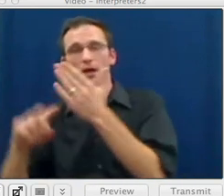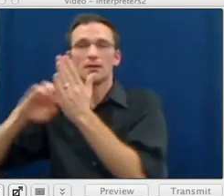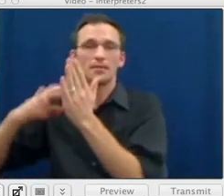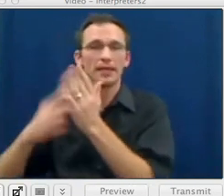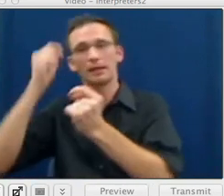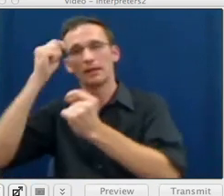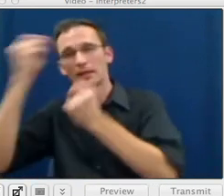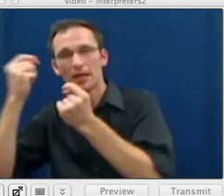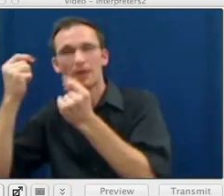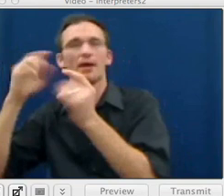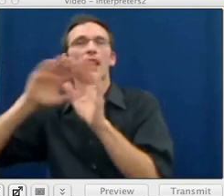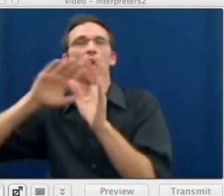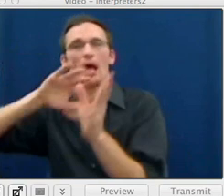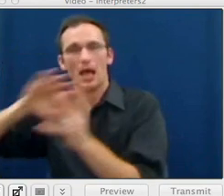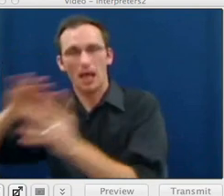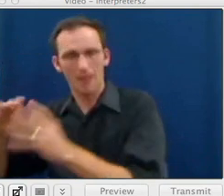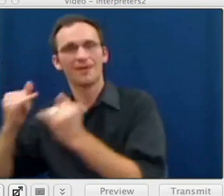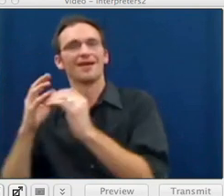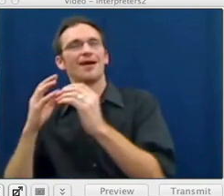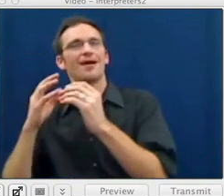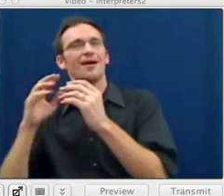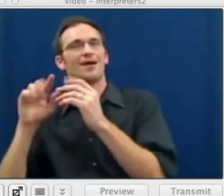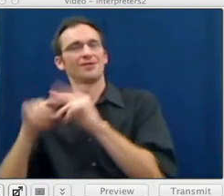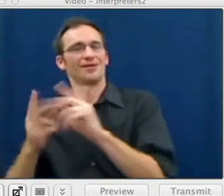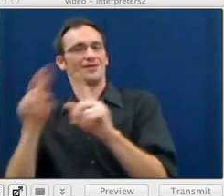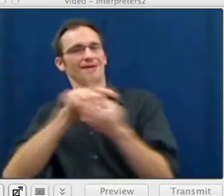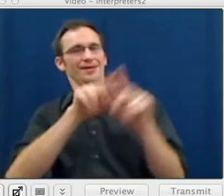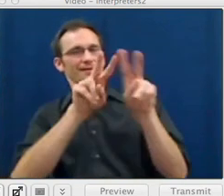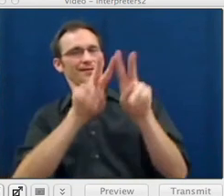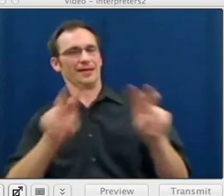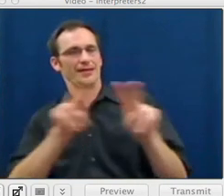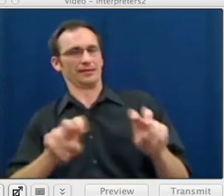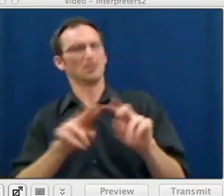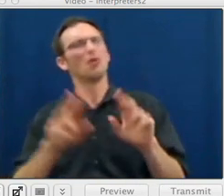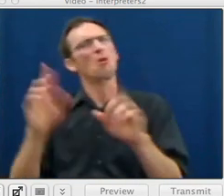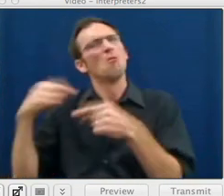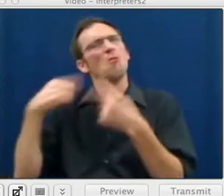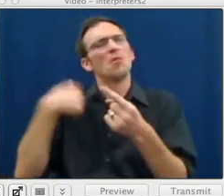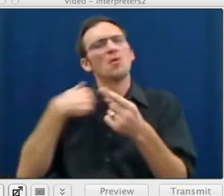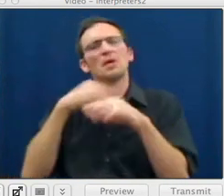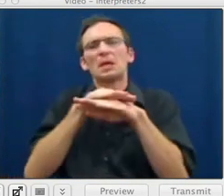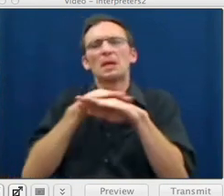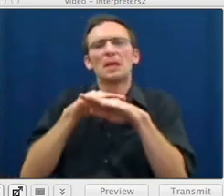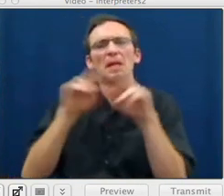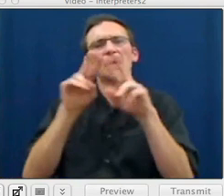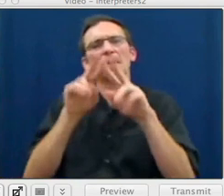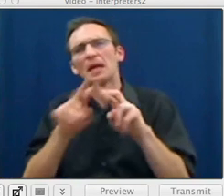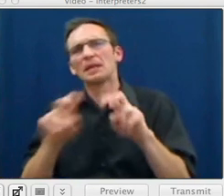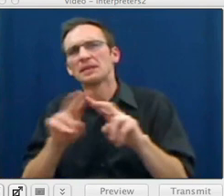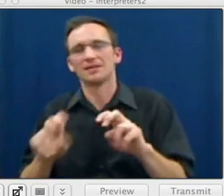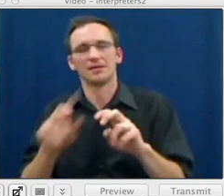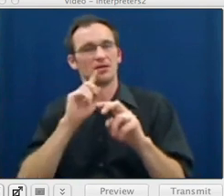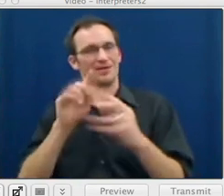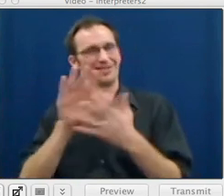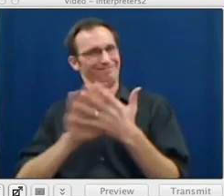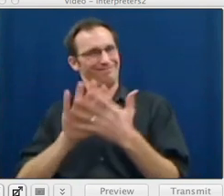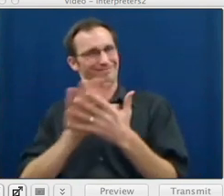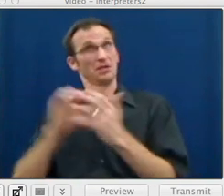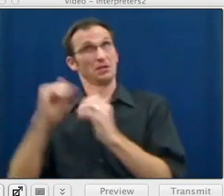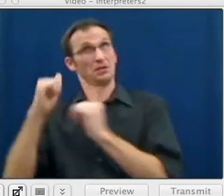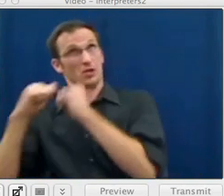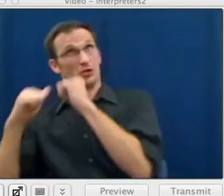really is, yes, analysis to some degree. I mean, there's really kind of a blurry line between structuring and